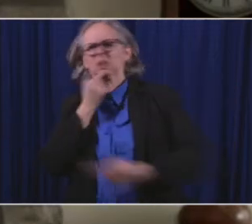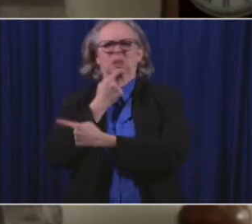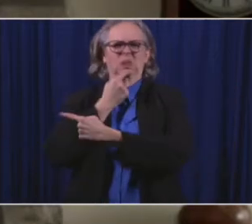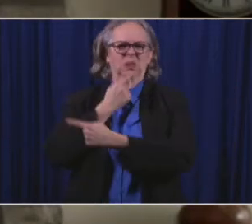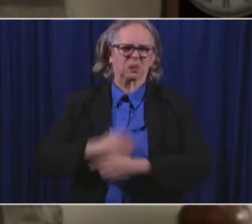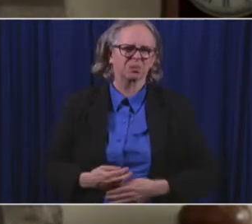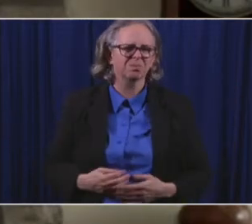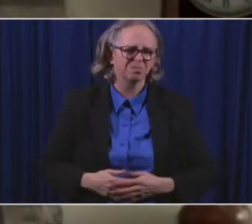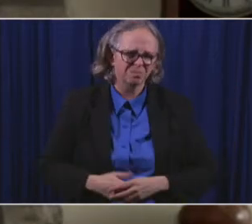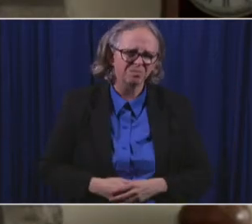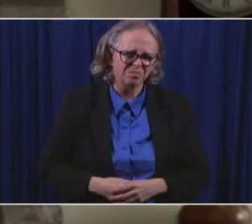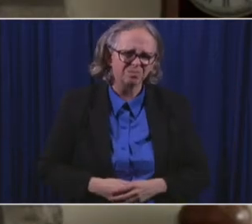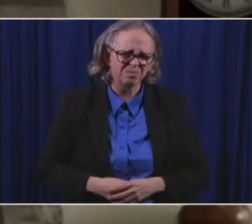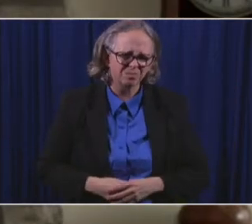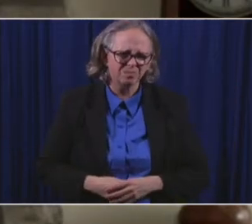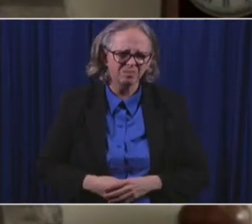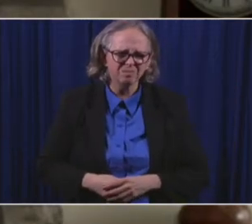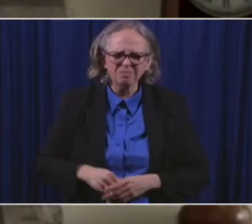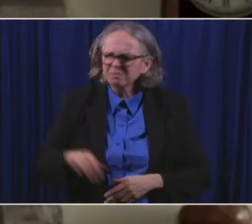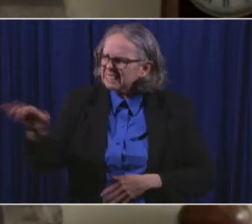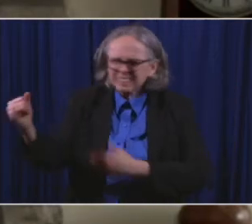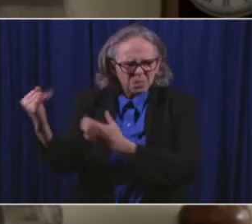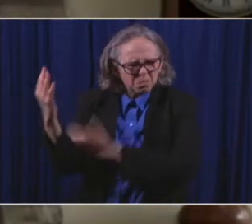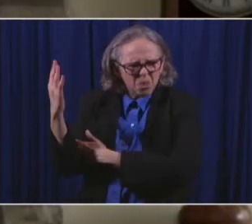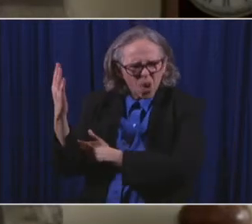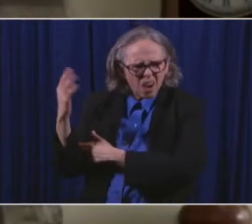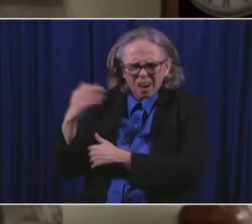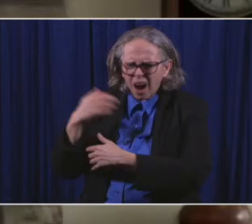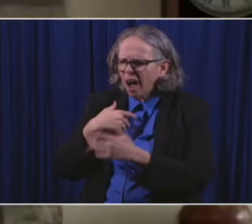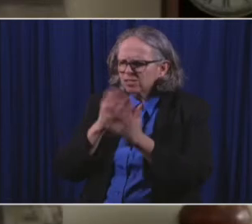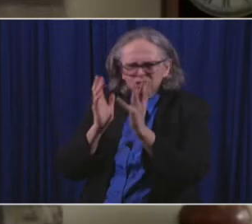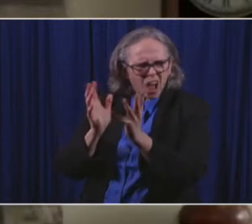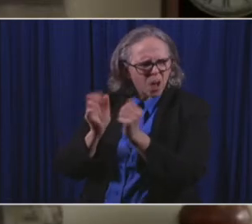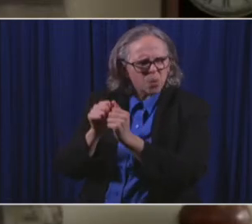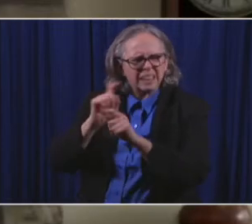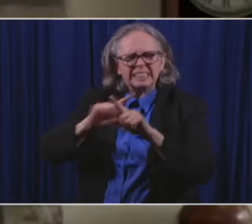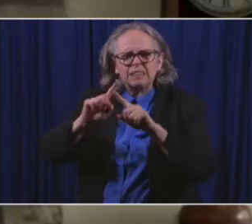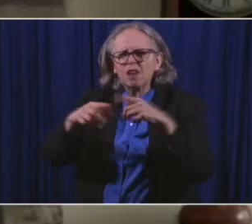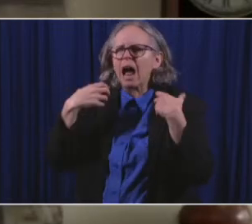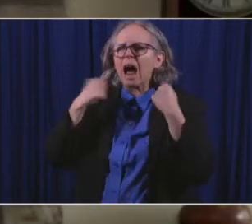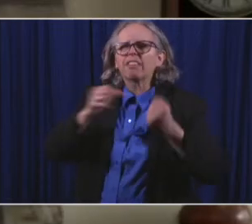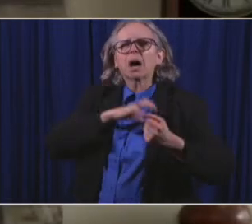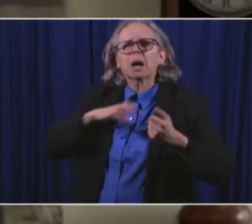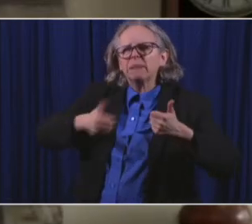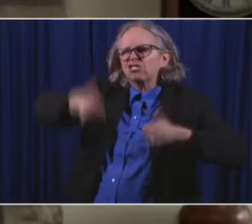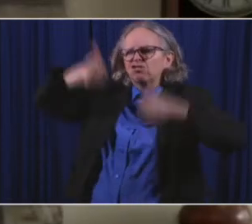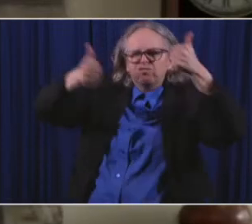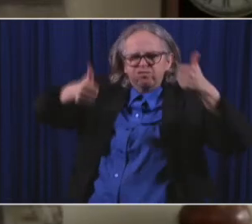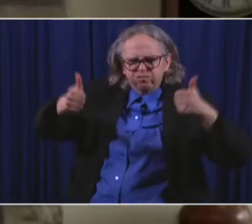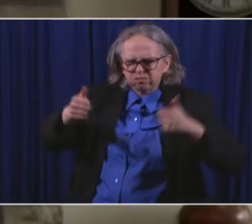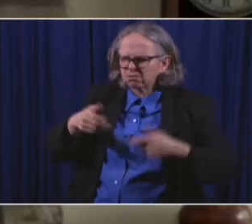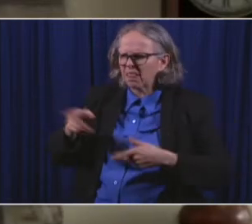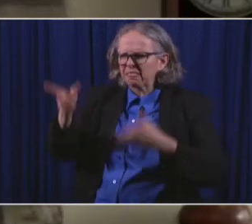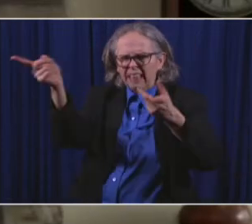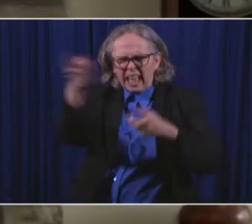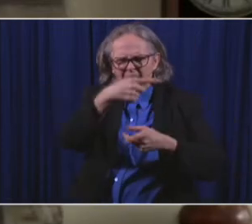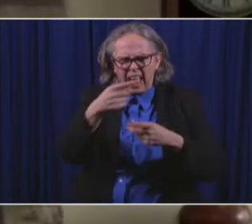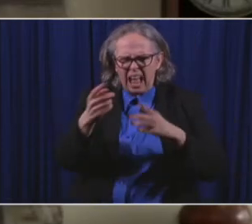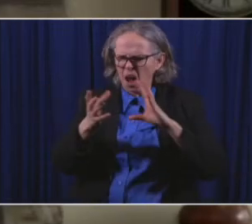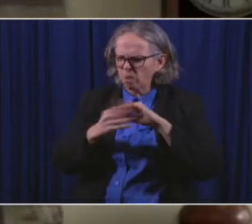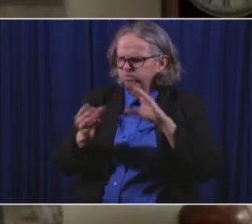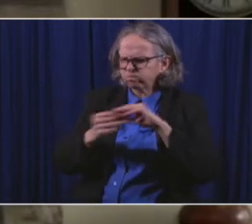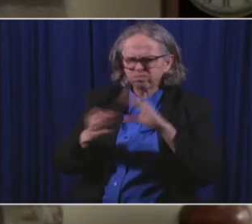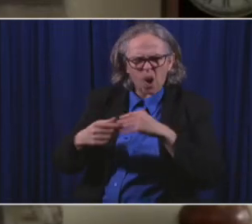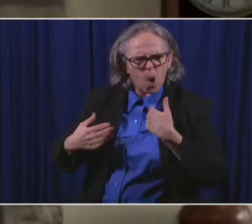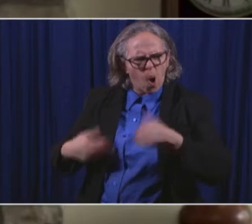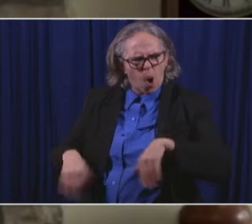talking this morning to all the health commissioners around the state of Ohio, and one of the things that they said that they were